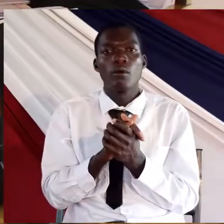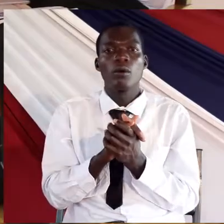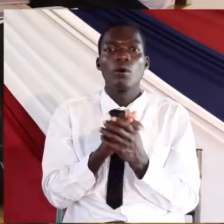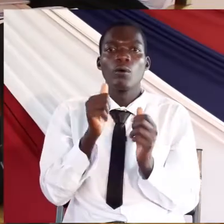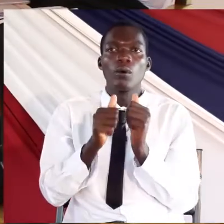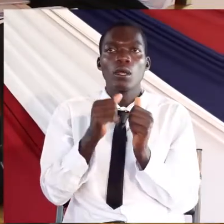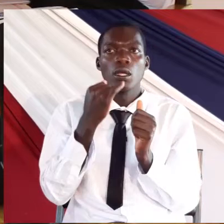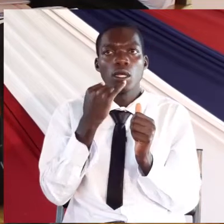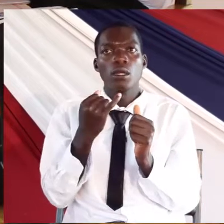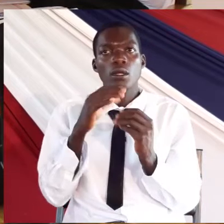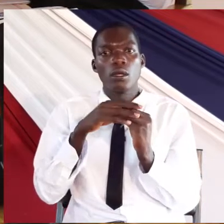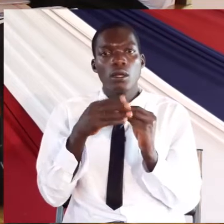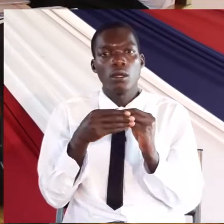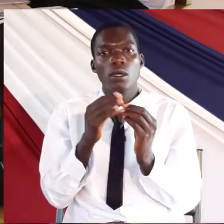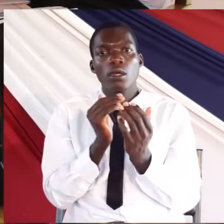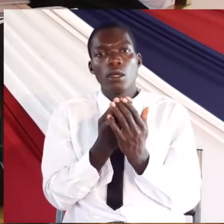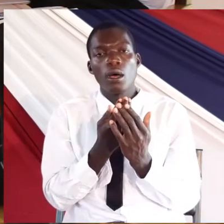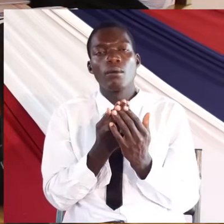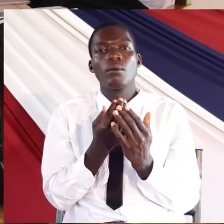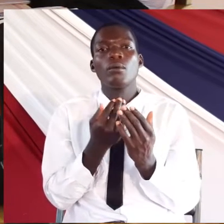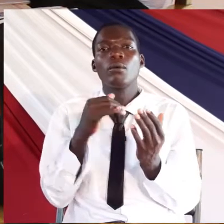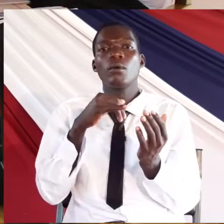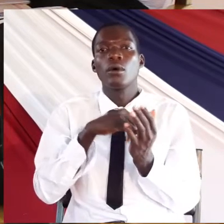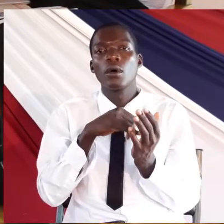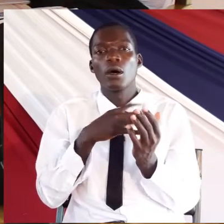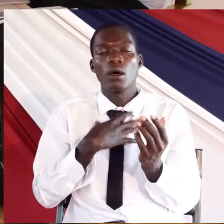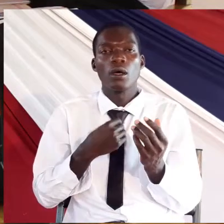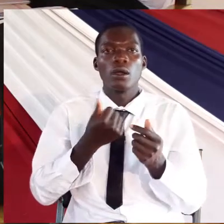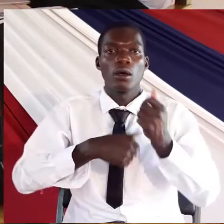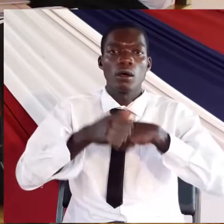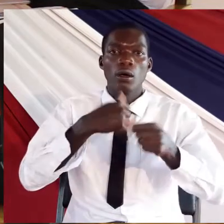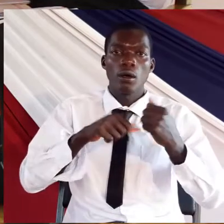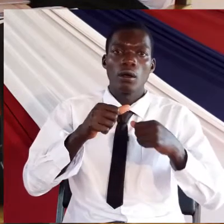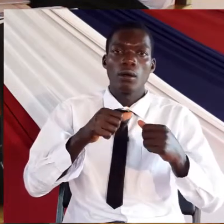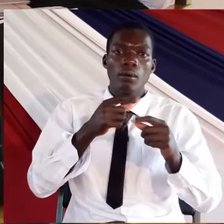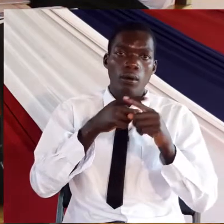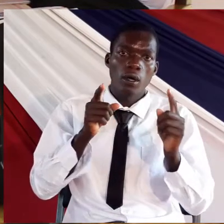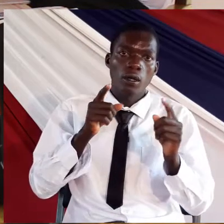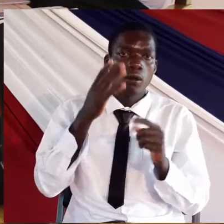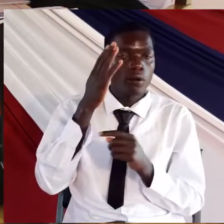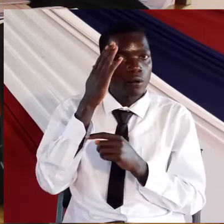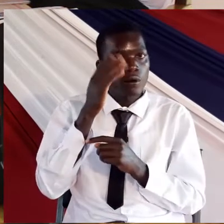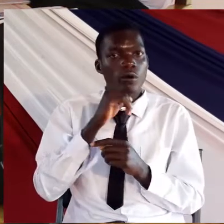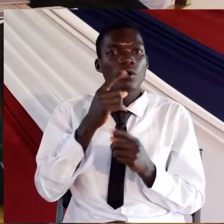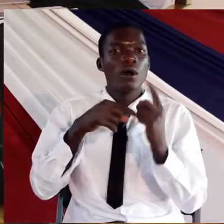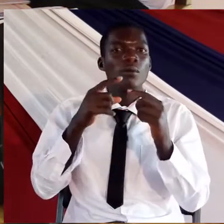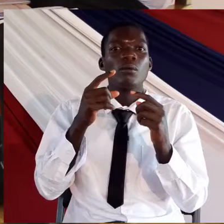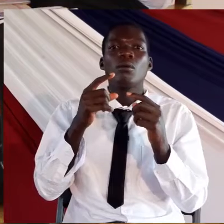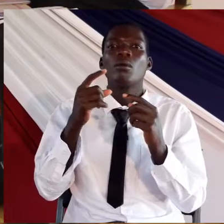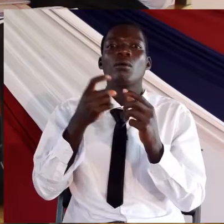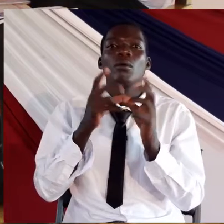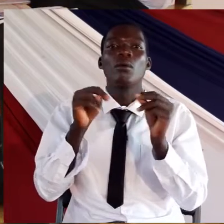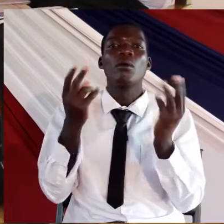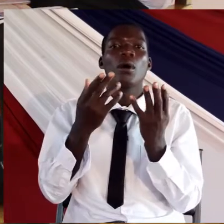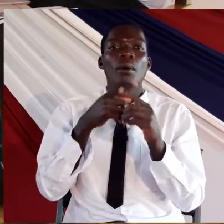which has emanated through some traditions, mm-hmm. and they are earthly. But they did not just come from nowhere. They